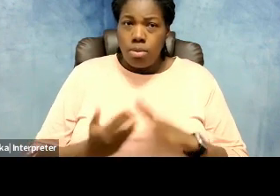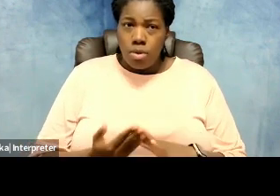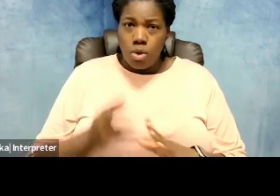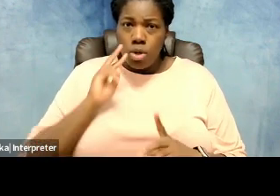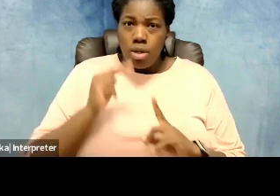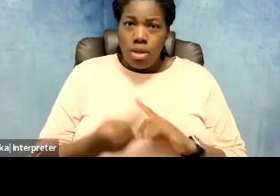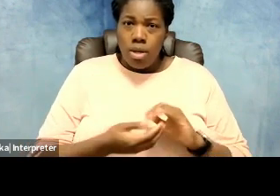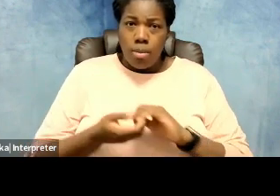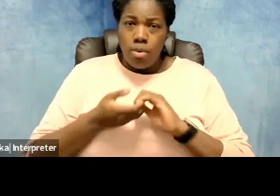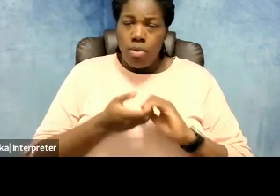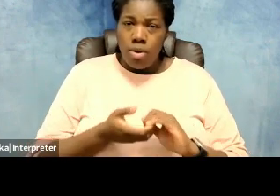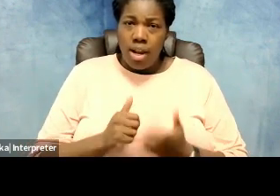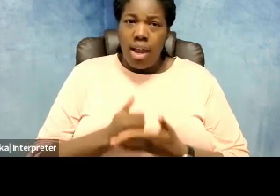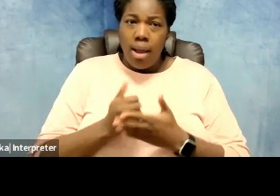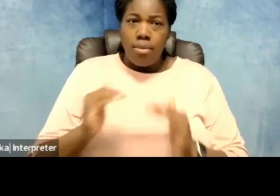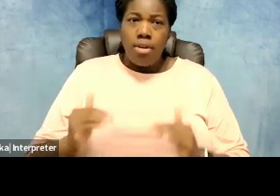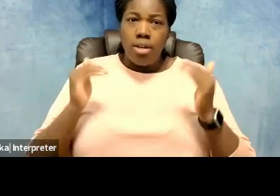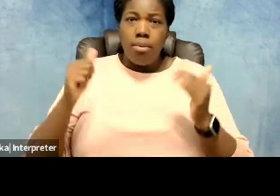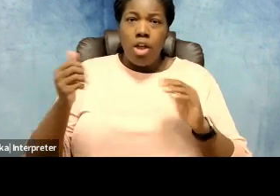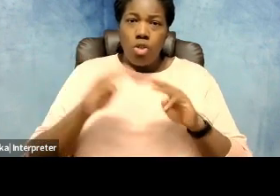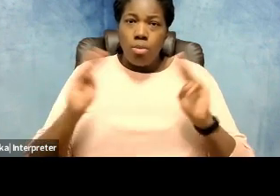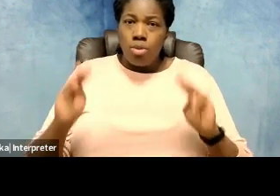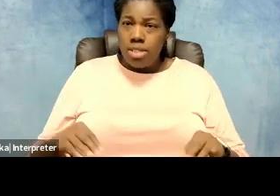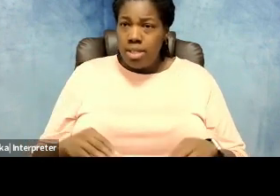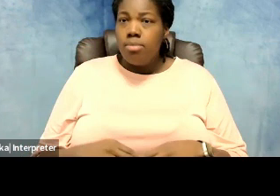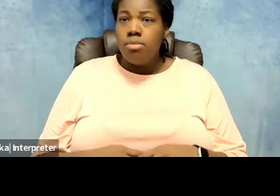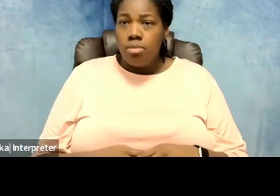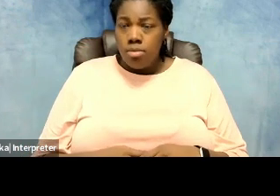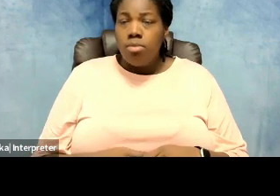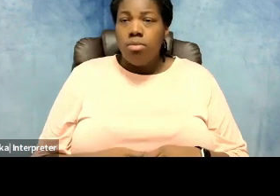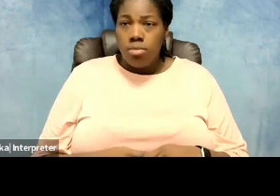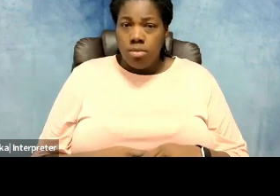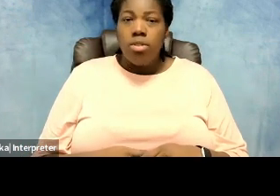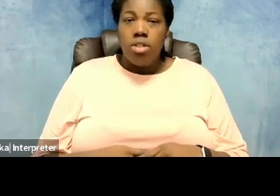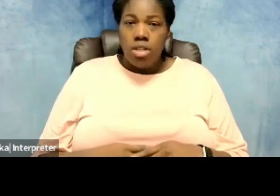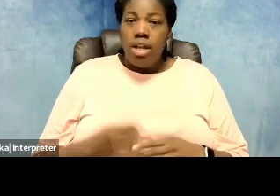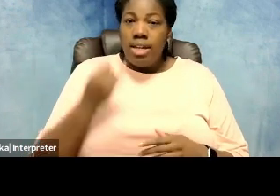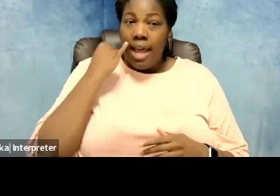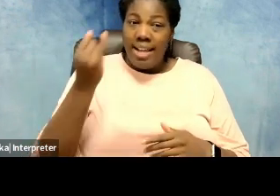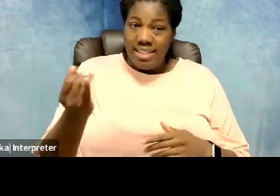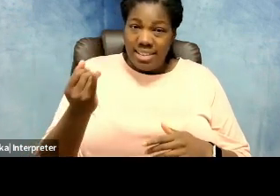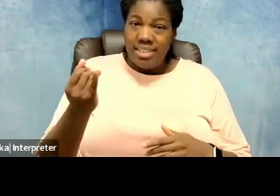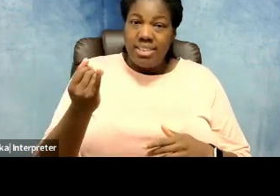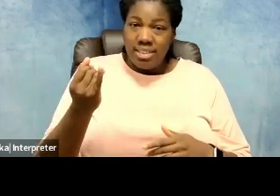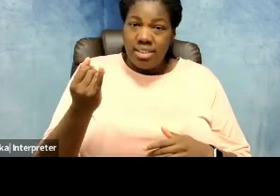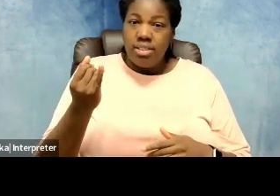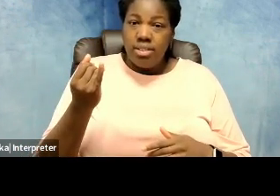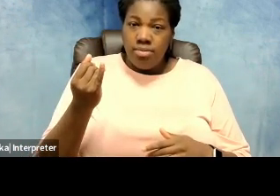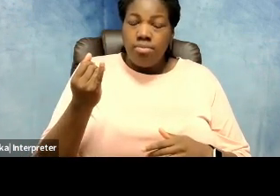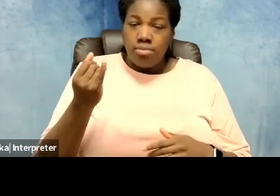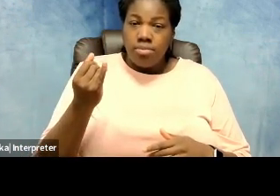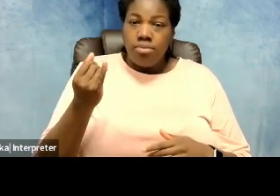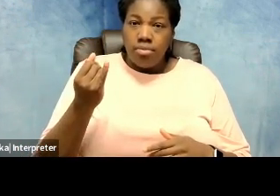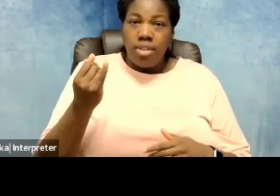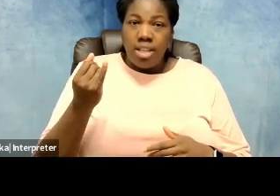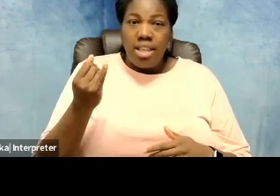of partnerships, helping to uplift other museums along the way through this idea that a rising tide lifts all boats.